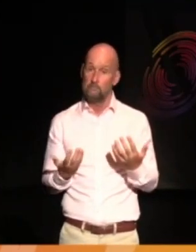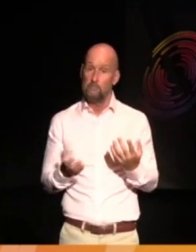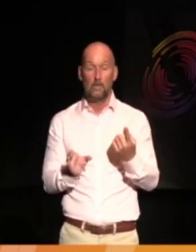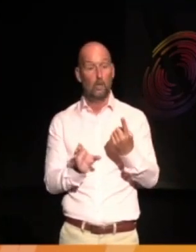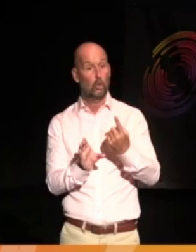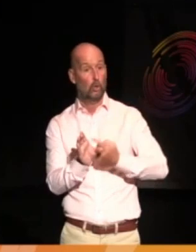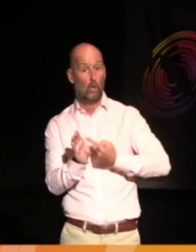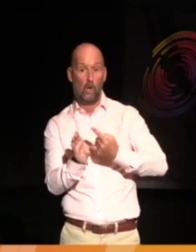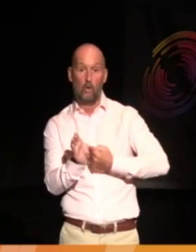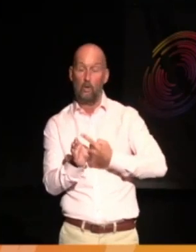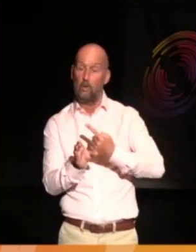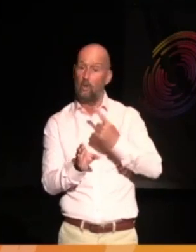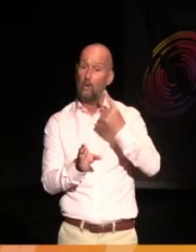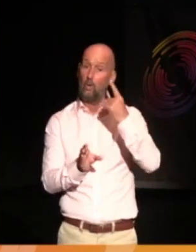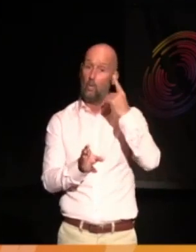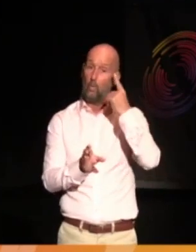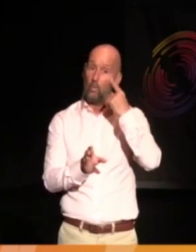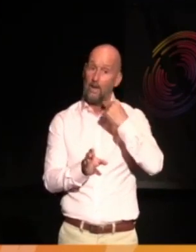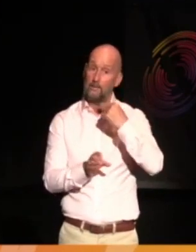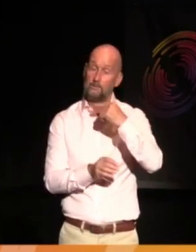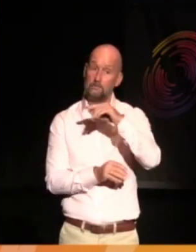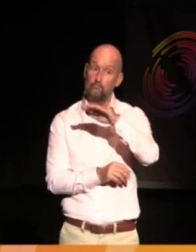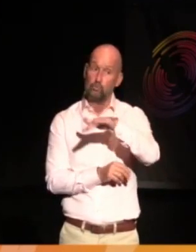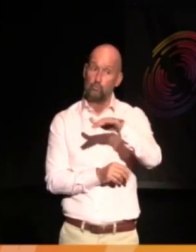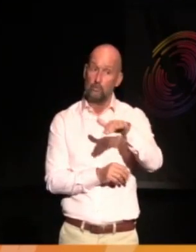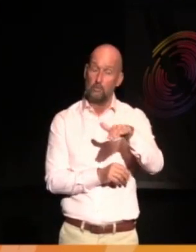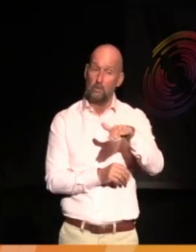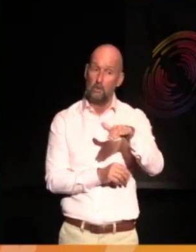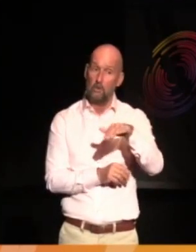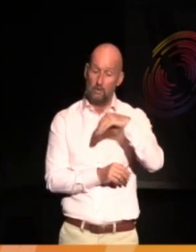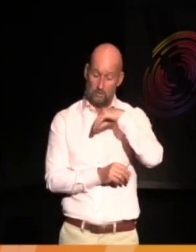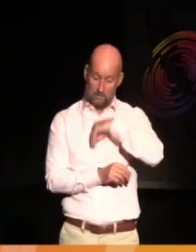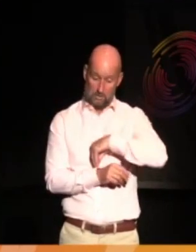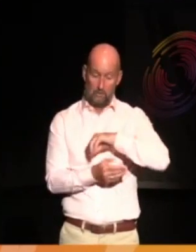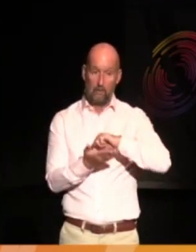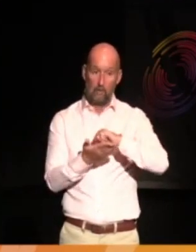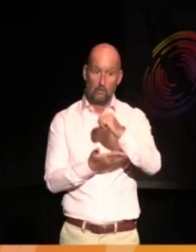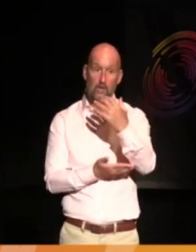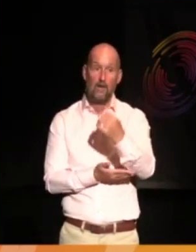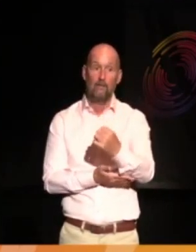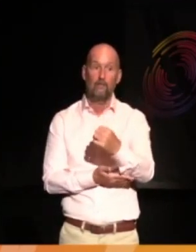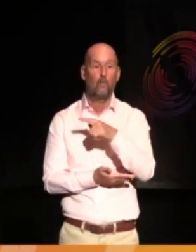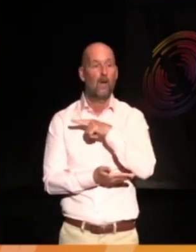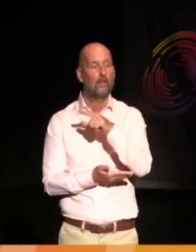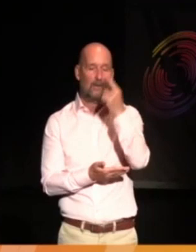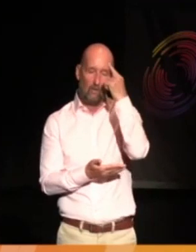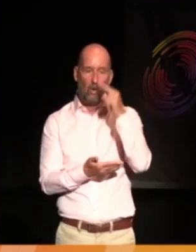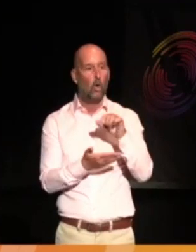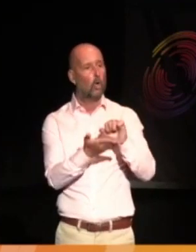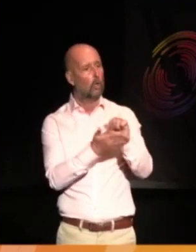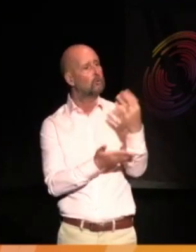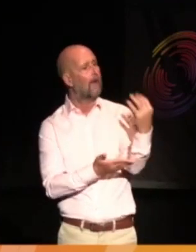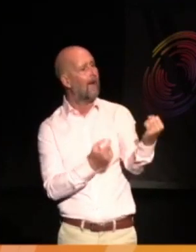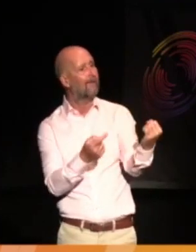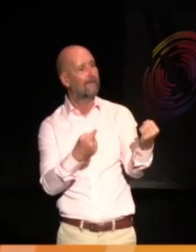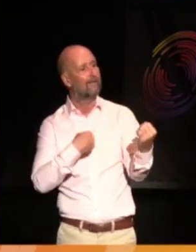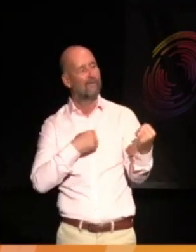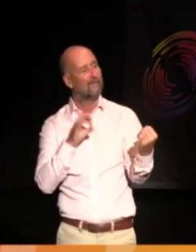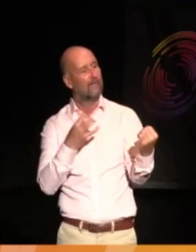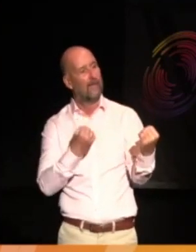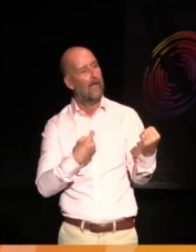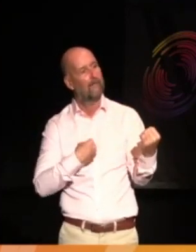white kids have culture too. There is a notion that culture happens to other people and that you don't have